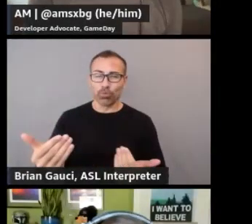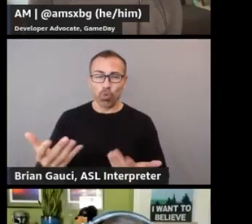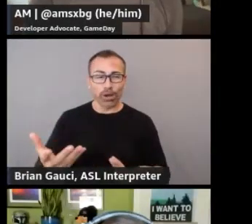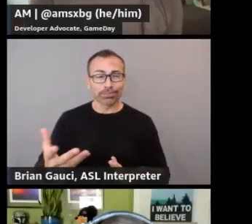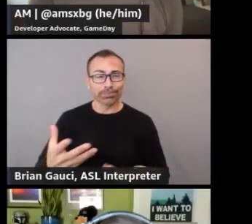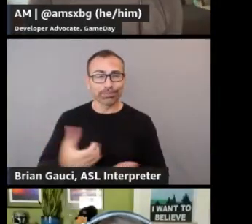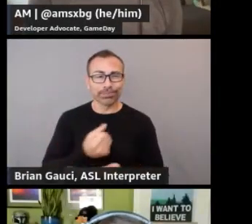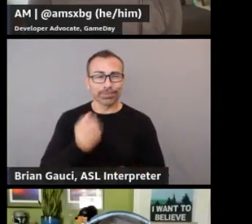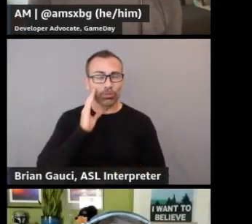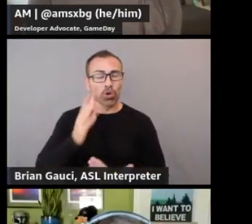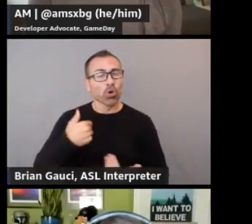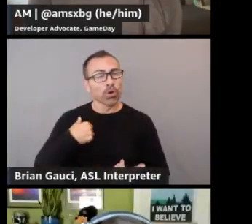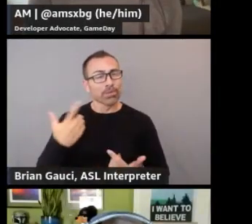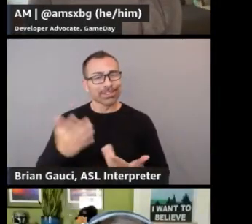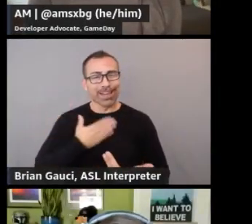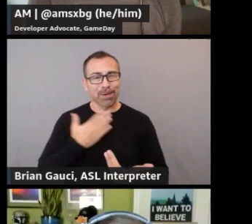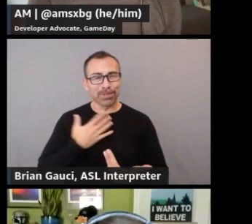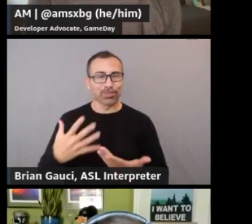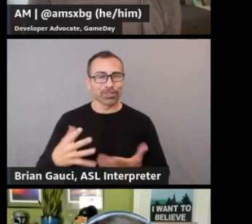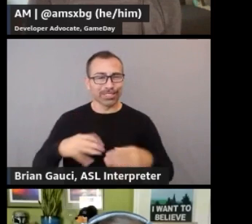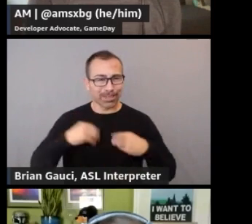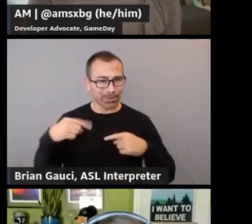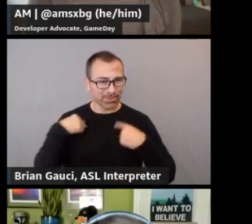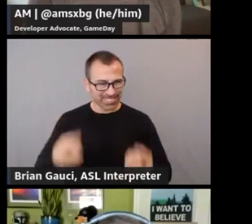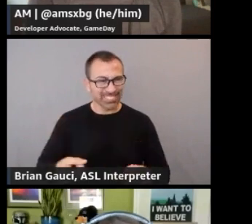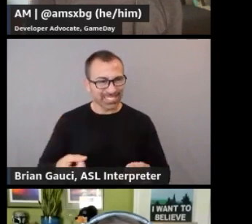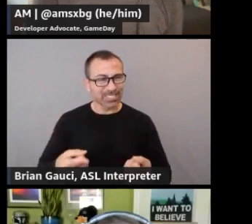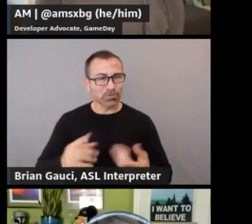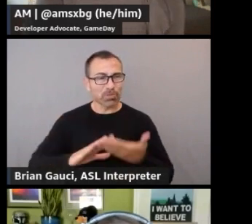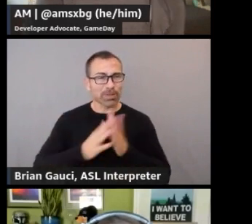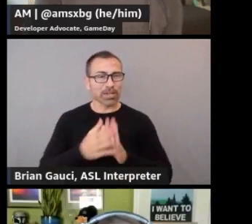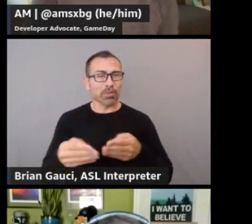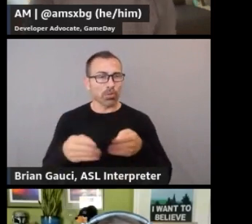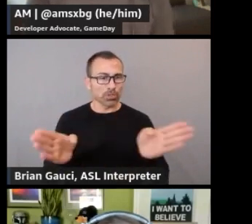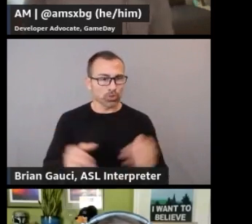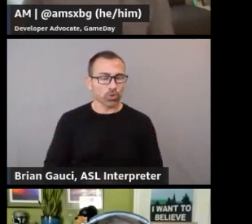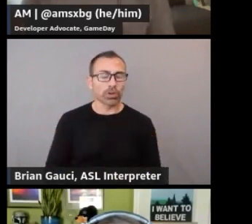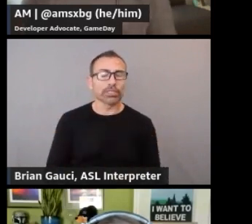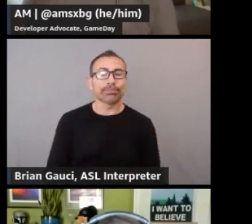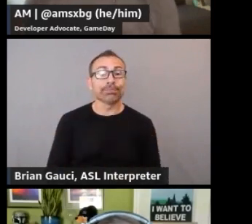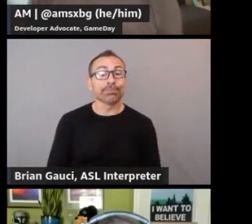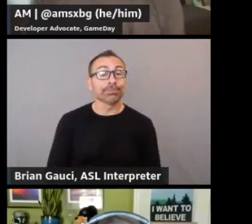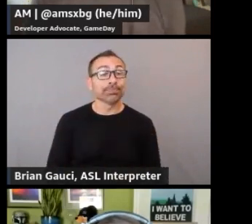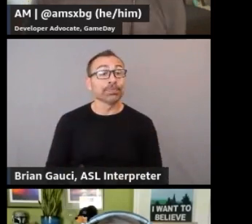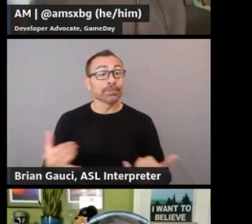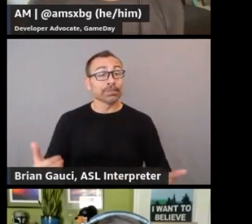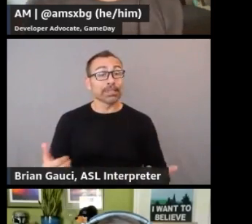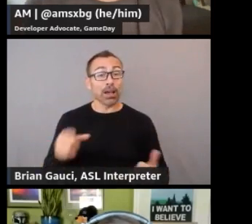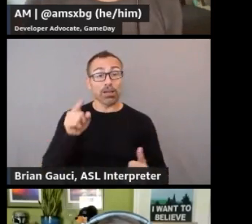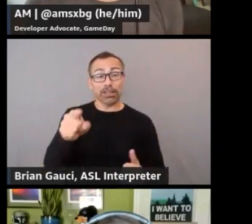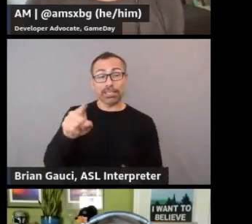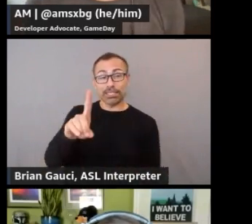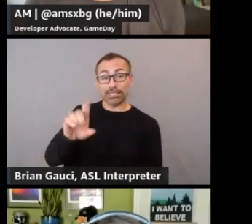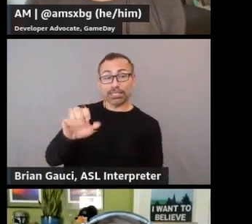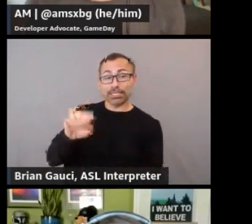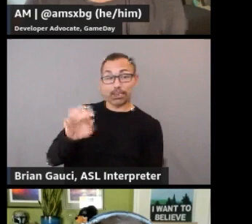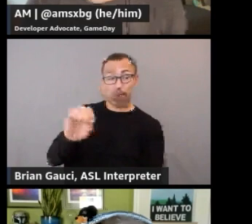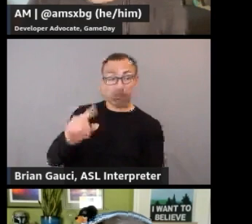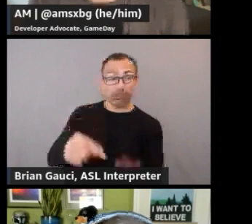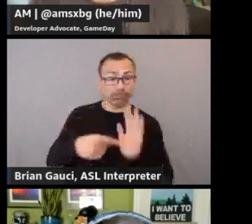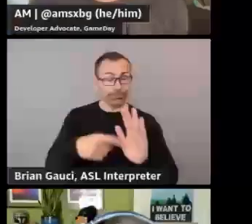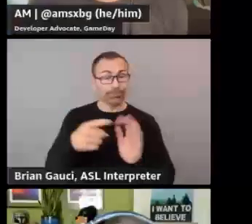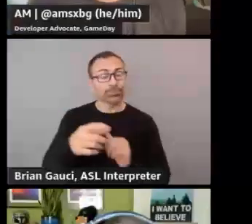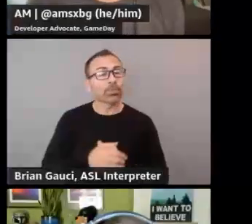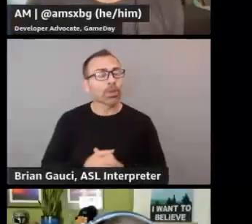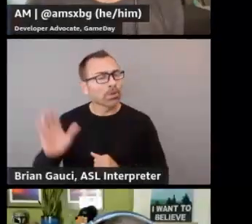been open source. Okay, so now I'm going to jump to the actual demo. So as you saw on that last slide, for the